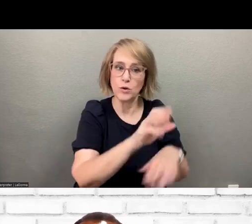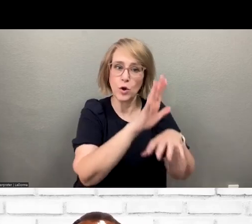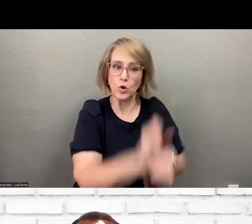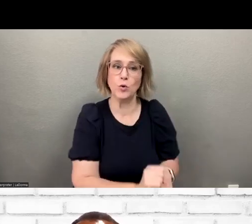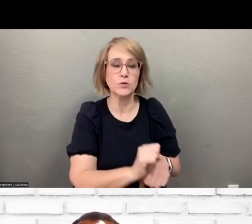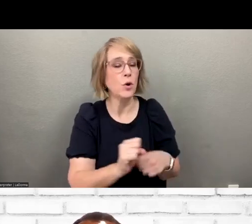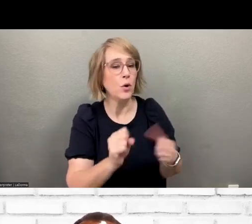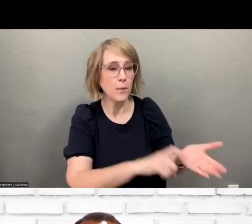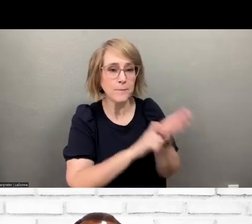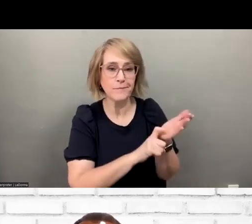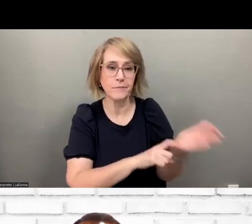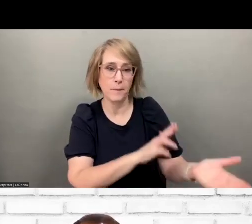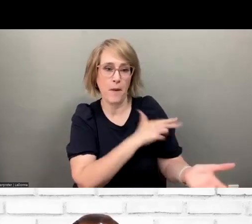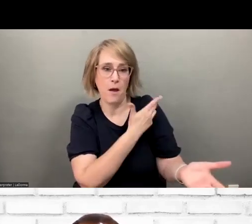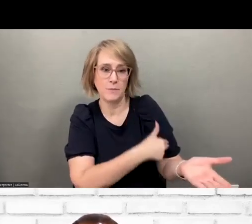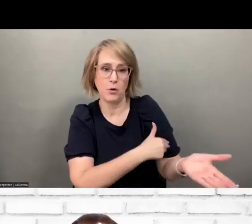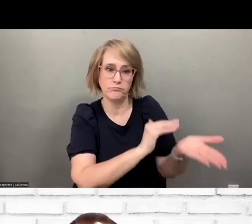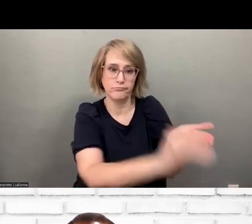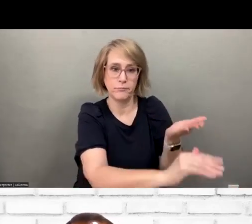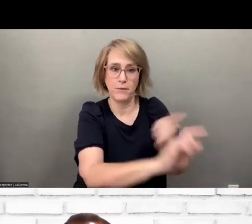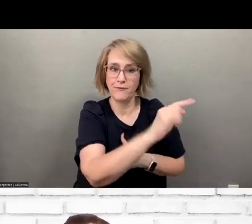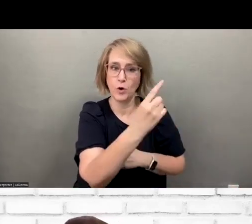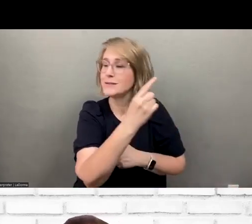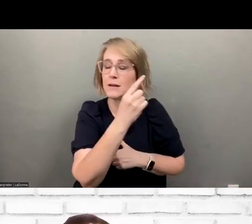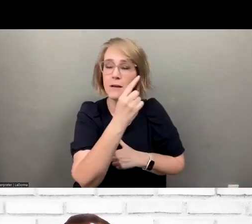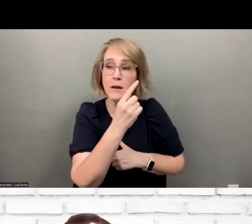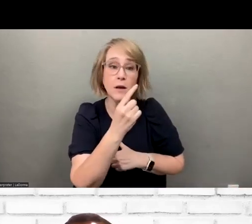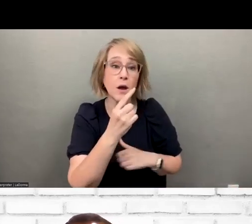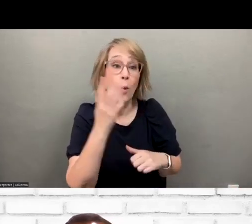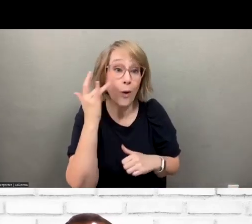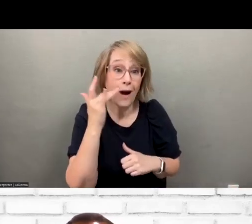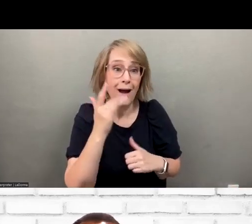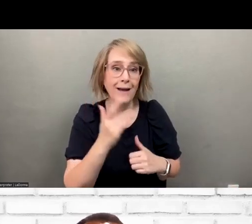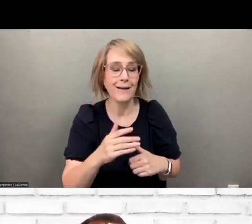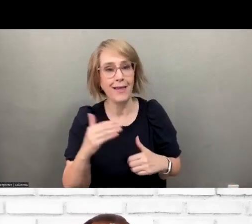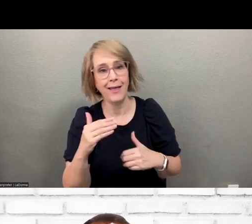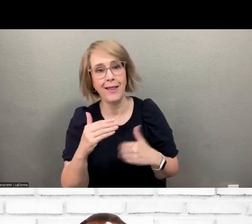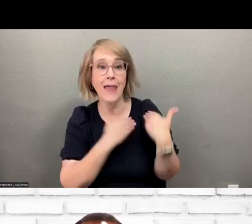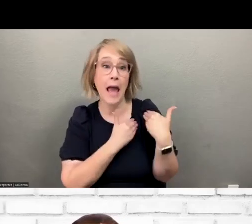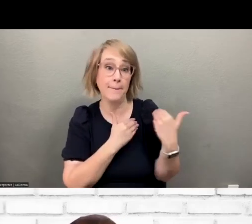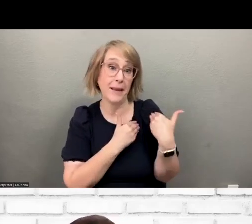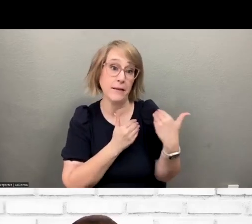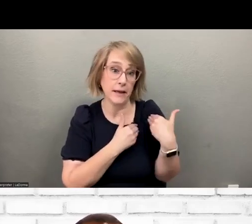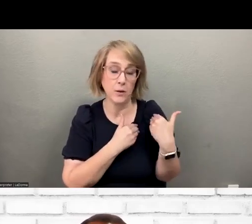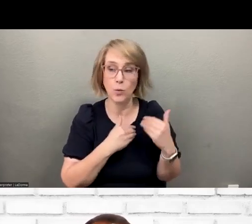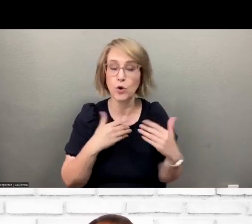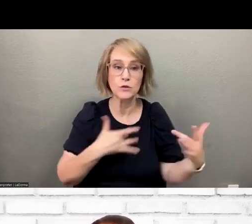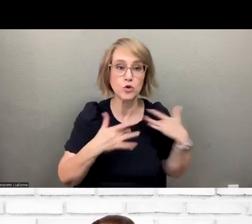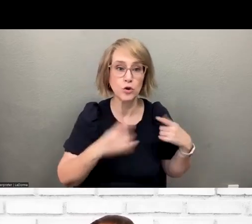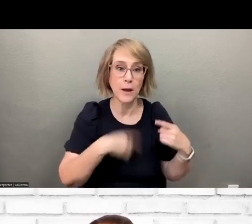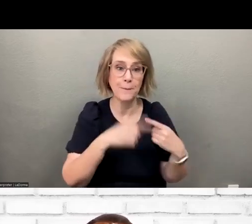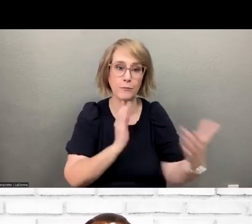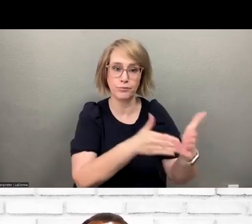medical clearance be a part of what we do as an avoidance of litigation, where it was very interesting to hear from them